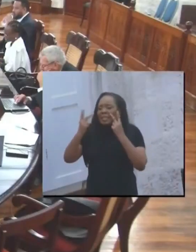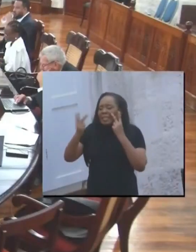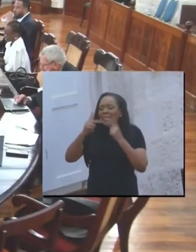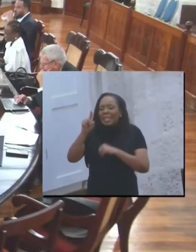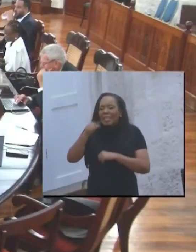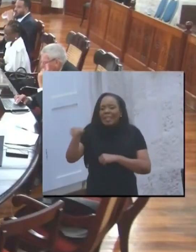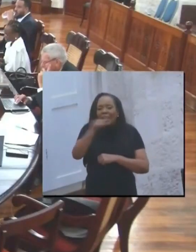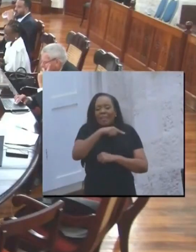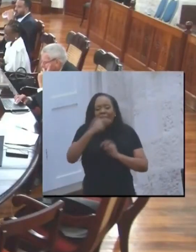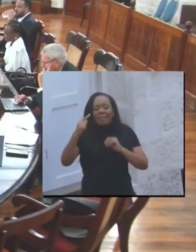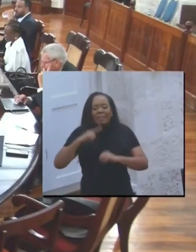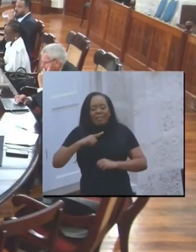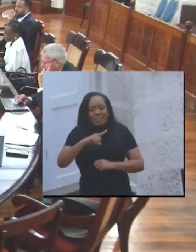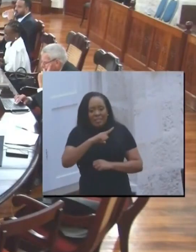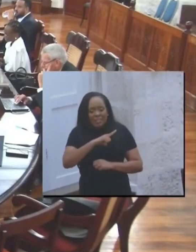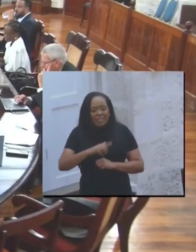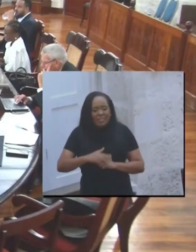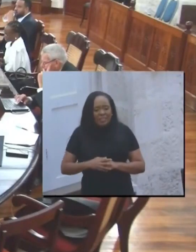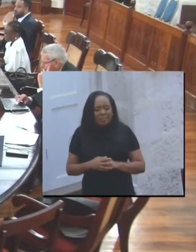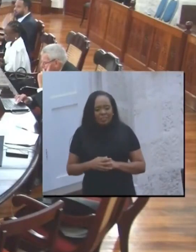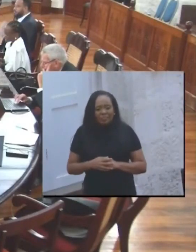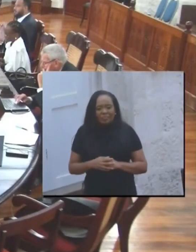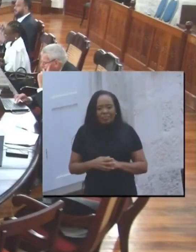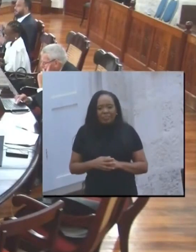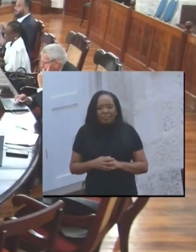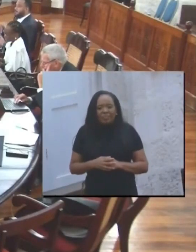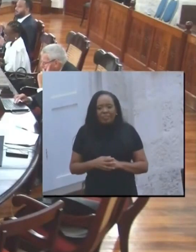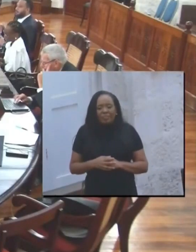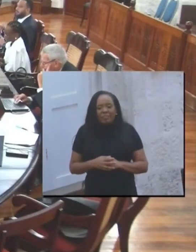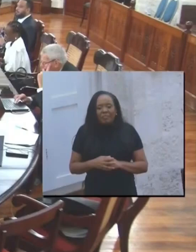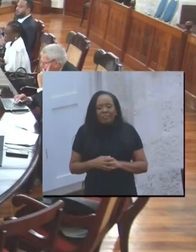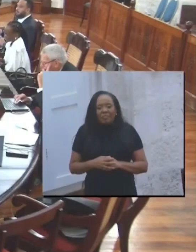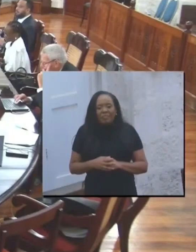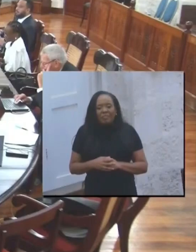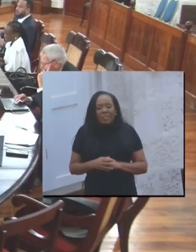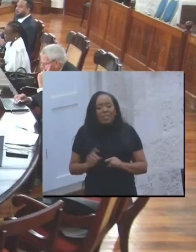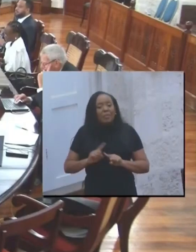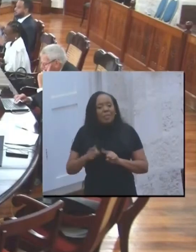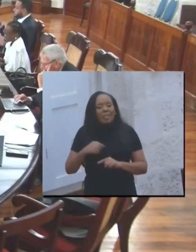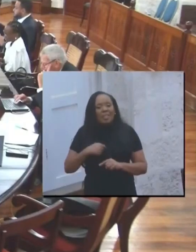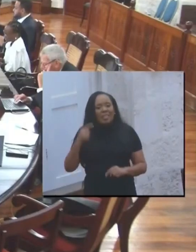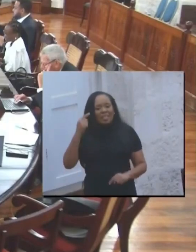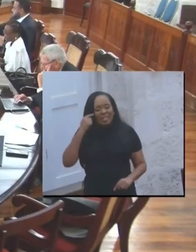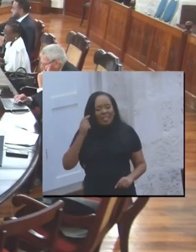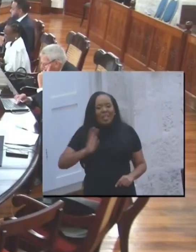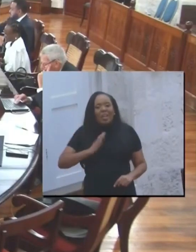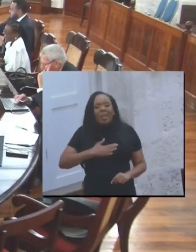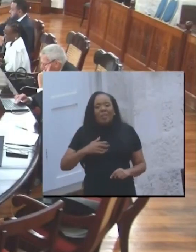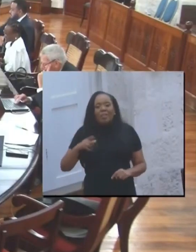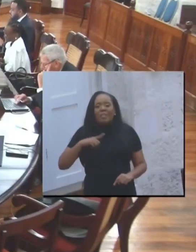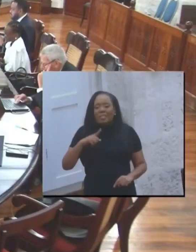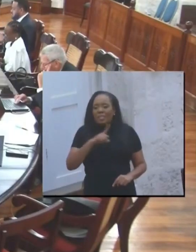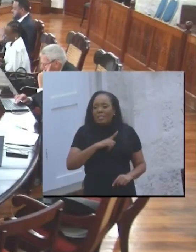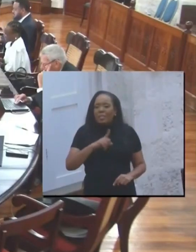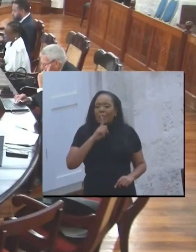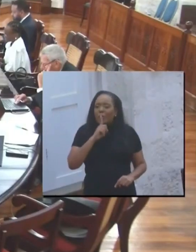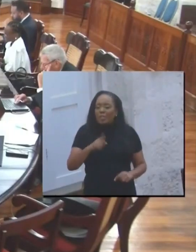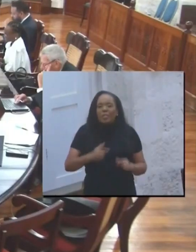so I'm not shy in saying that I think that we have the most comprehensive